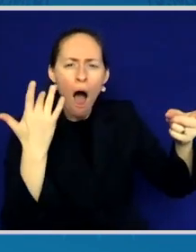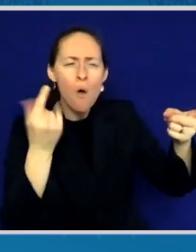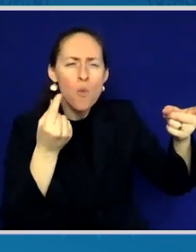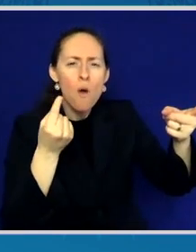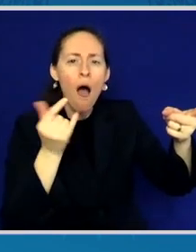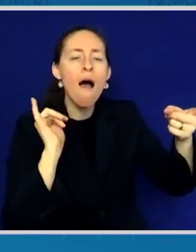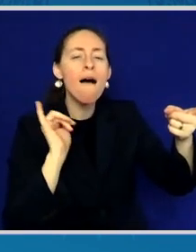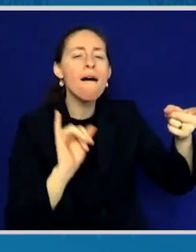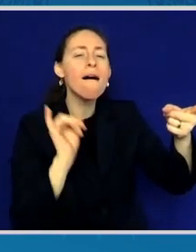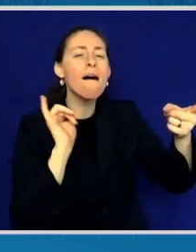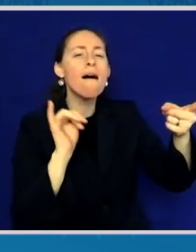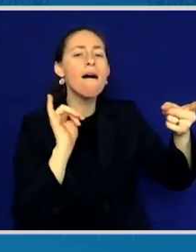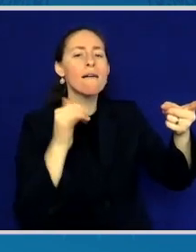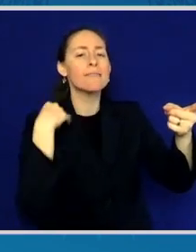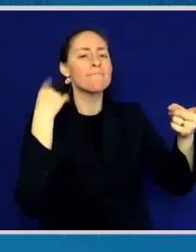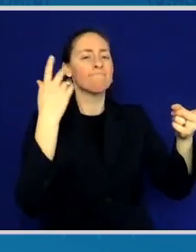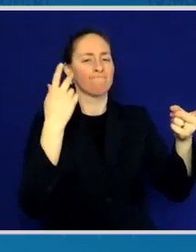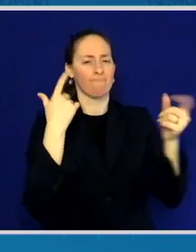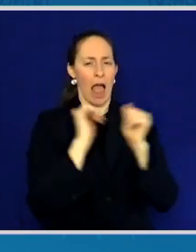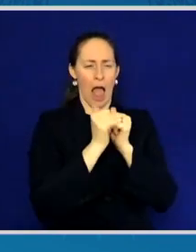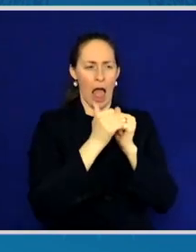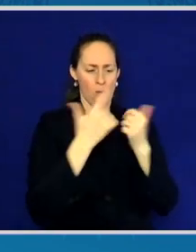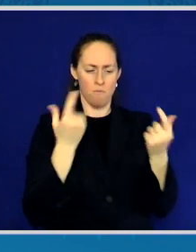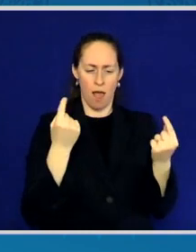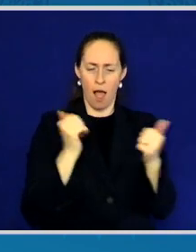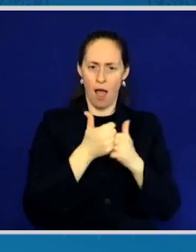our own and figuring out what's happening here.